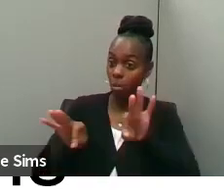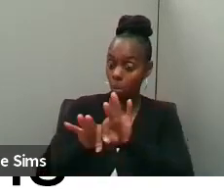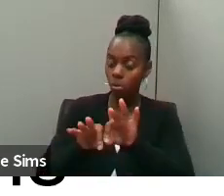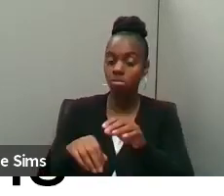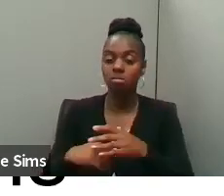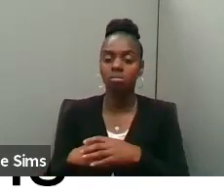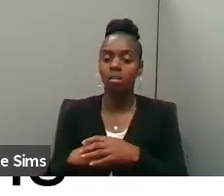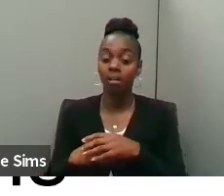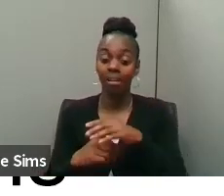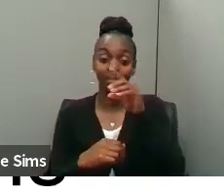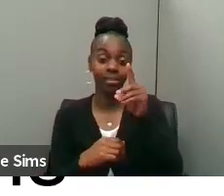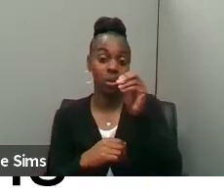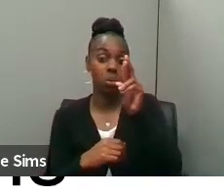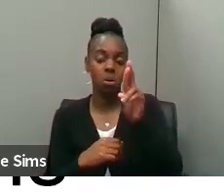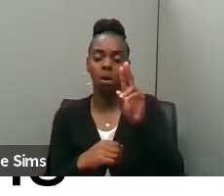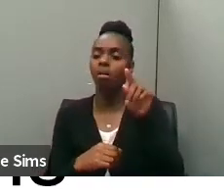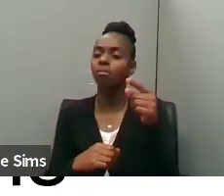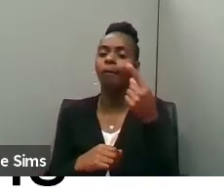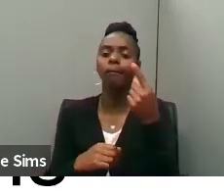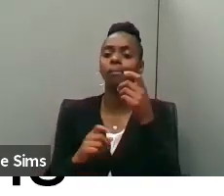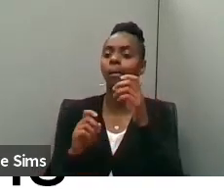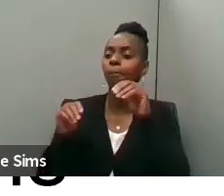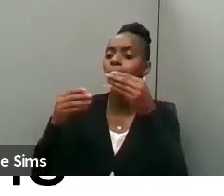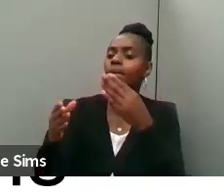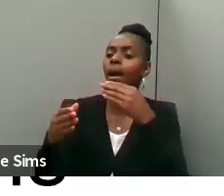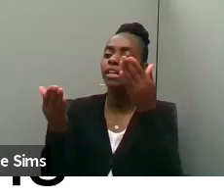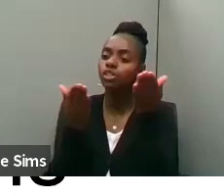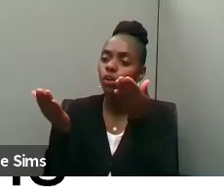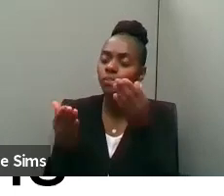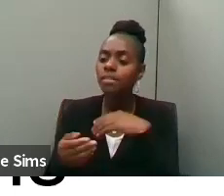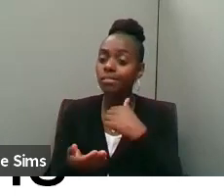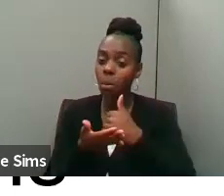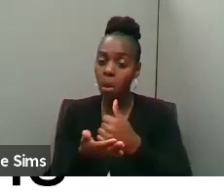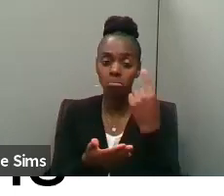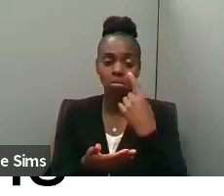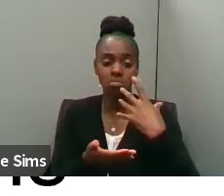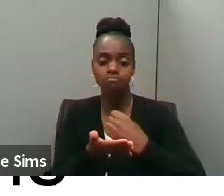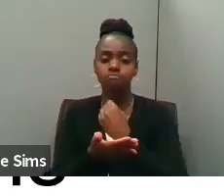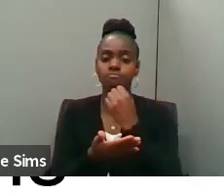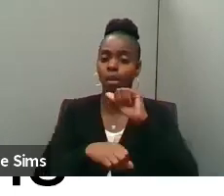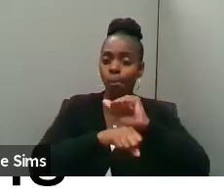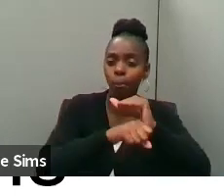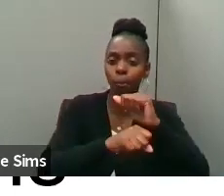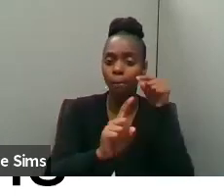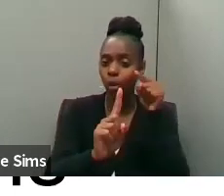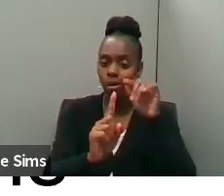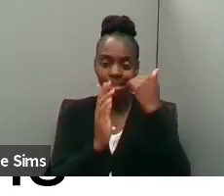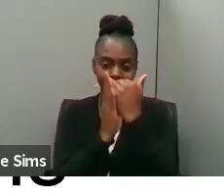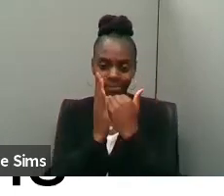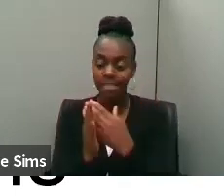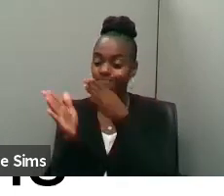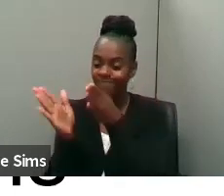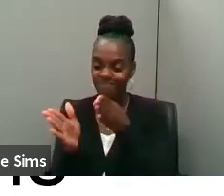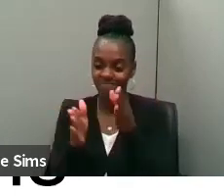is that the DOR is generally only going to provide services to help someone achieve the employment goal that's listed in their individualized plan